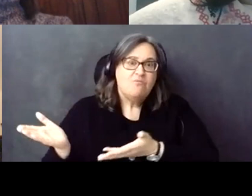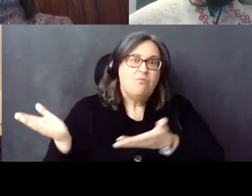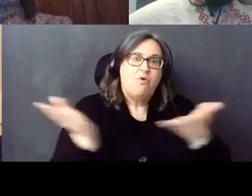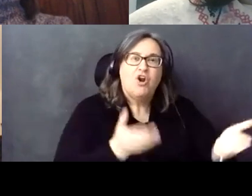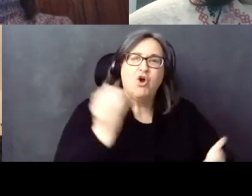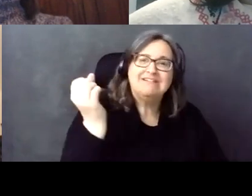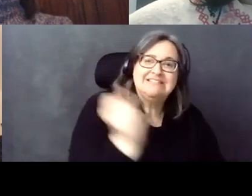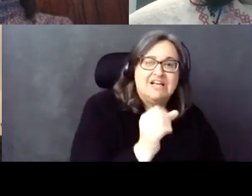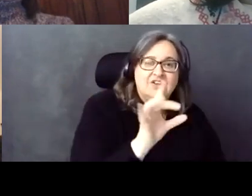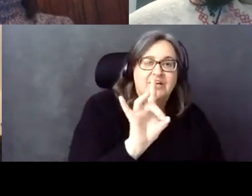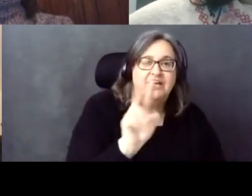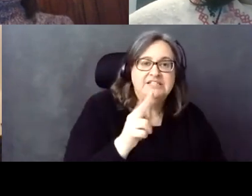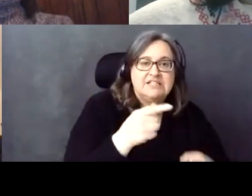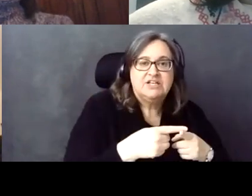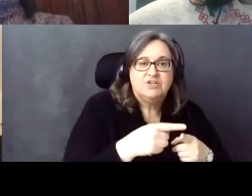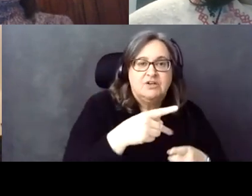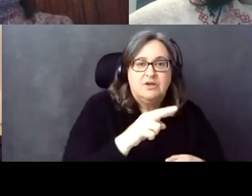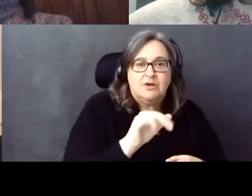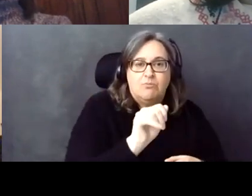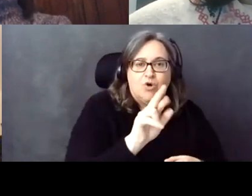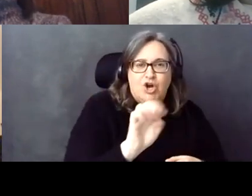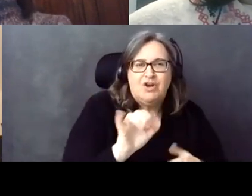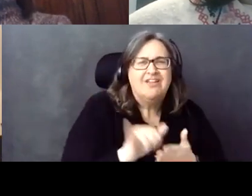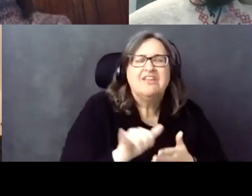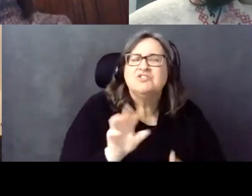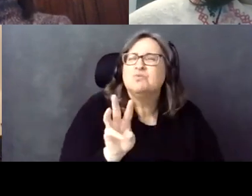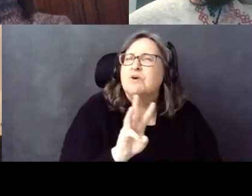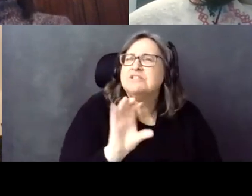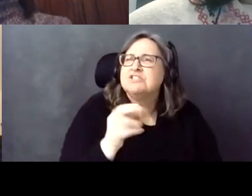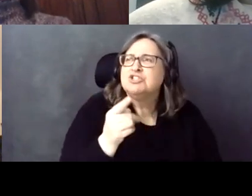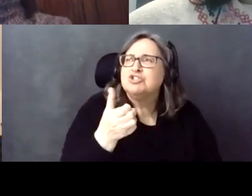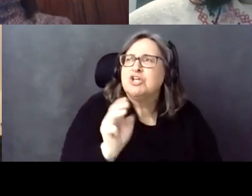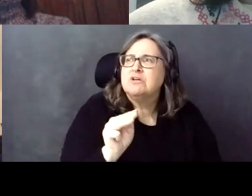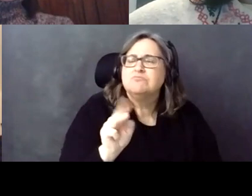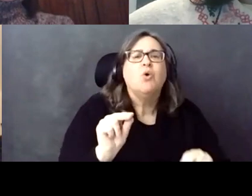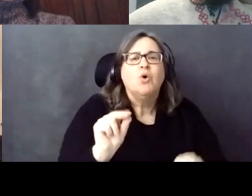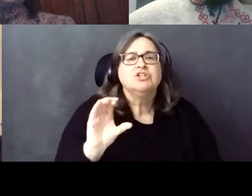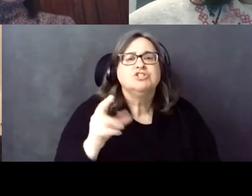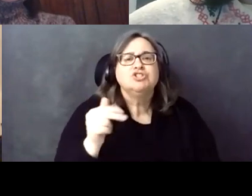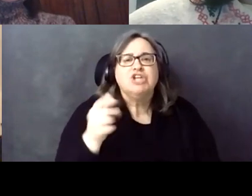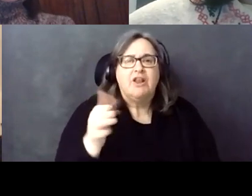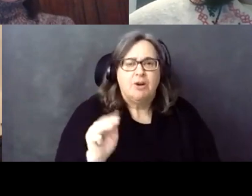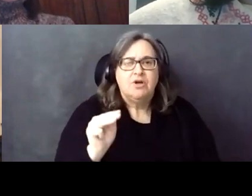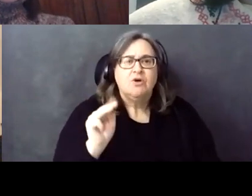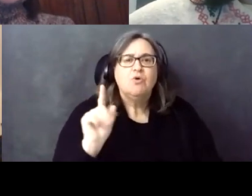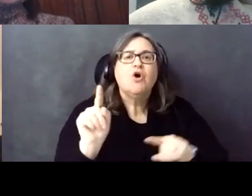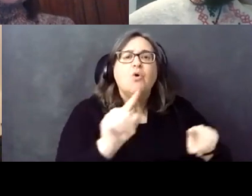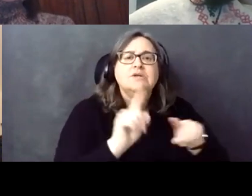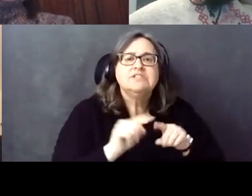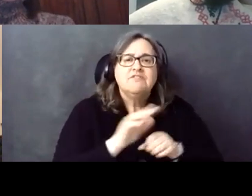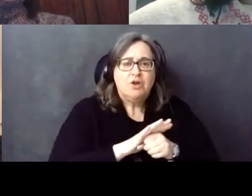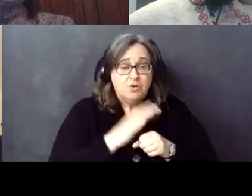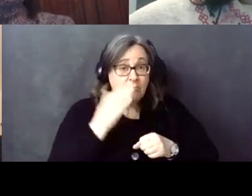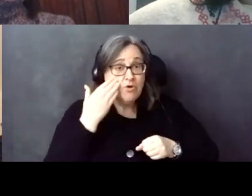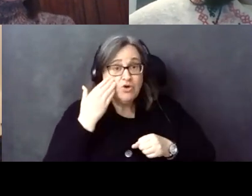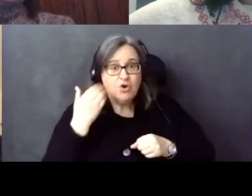and Prairie, which might be West Chatham area. Or no, that's not West Chatham. I think this is Chatham. But we're going, you know, we go to different places. But we know